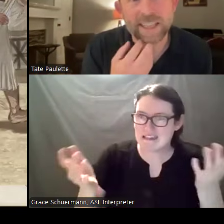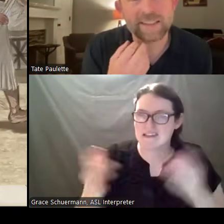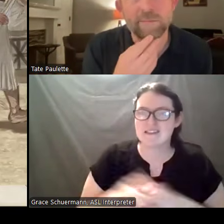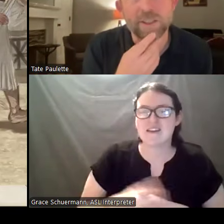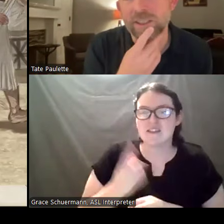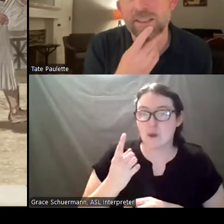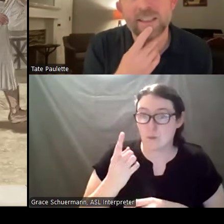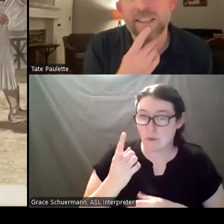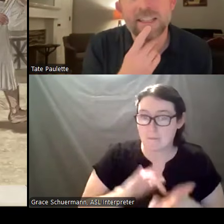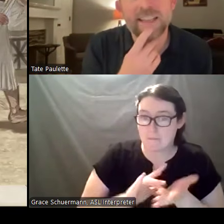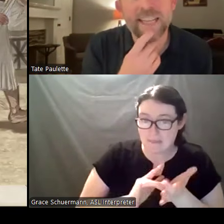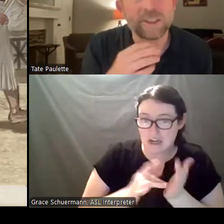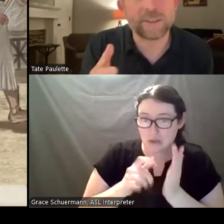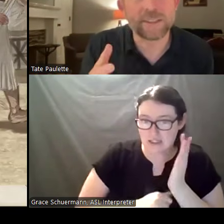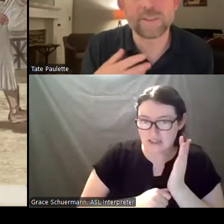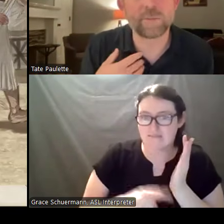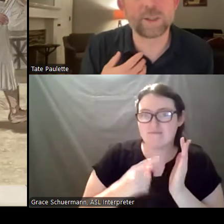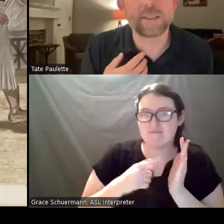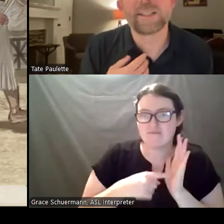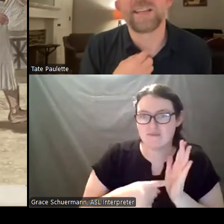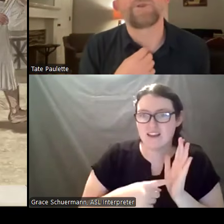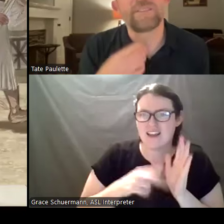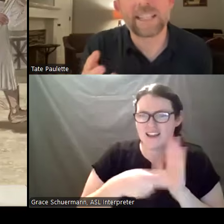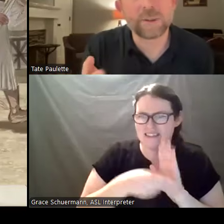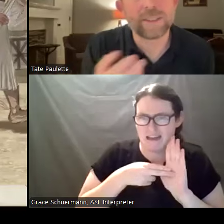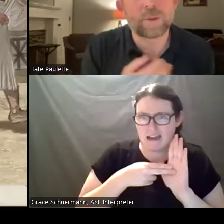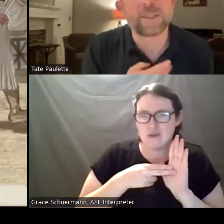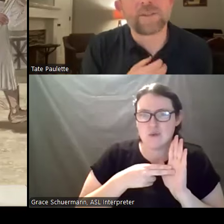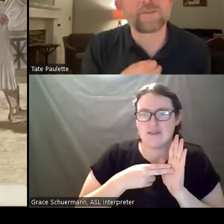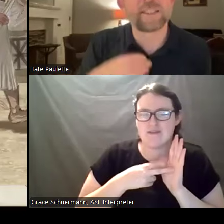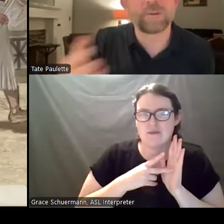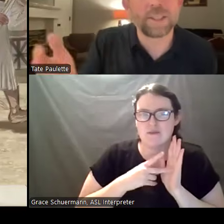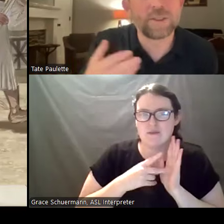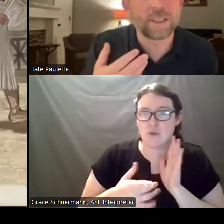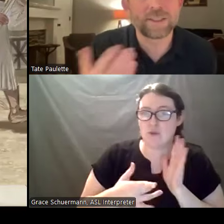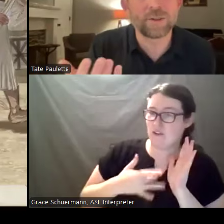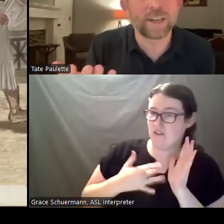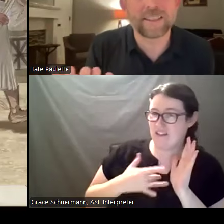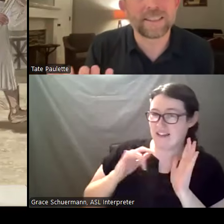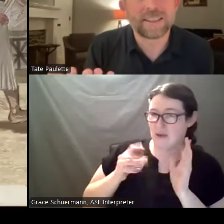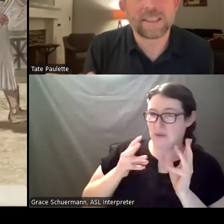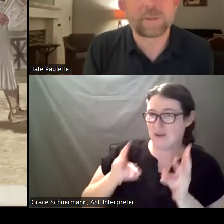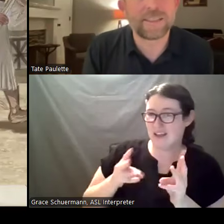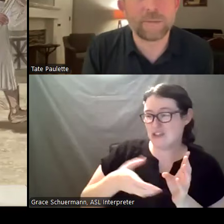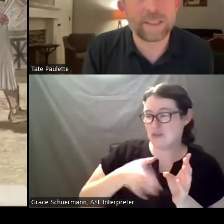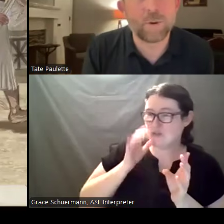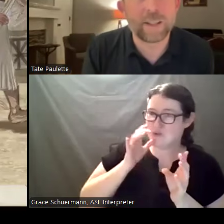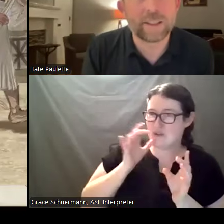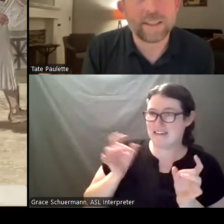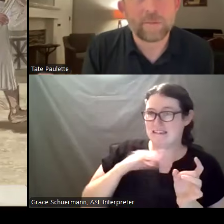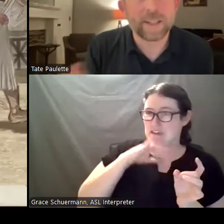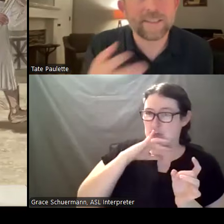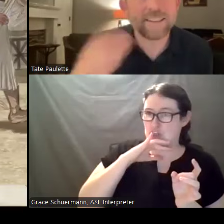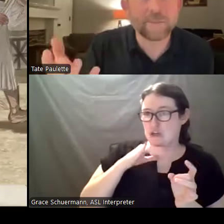medical text that mentioned a diagnosis for someone. Well, the diagnosis was you're feeling the way you do because you drank contaminated